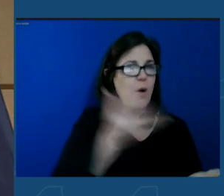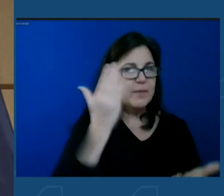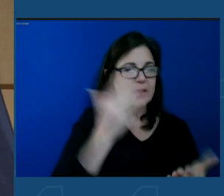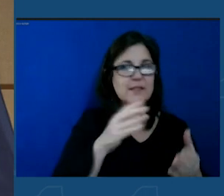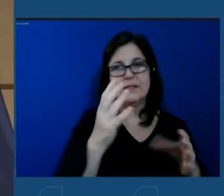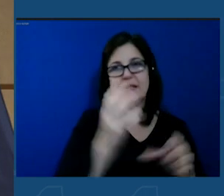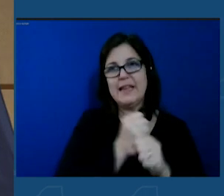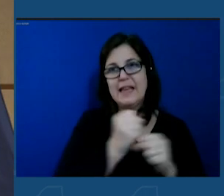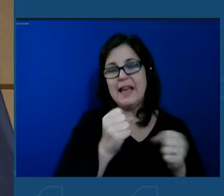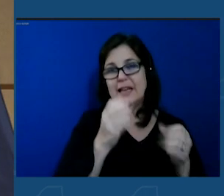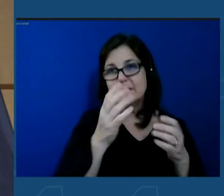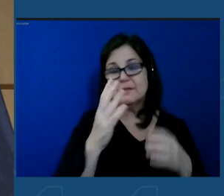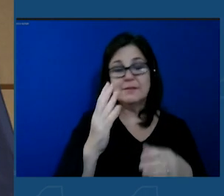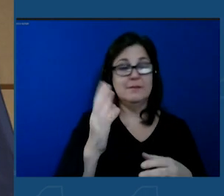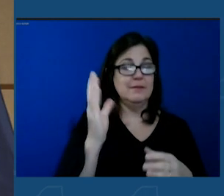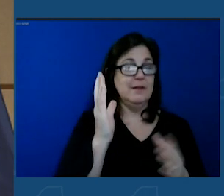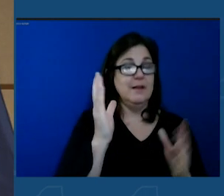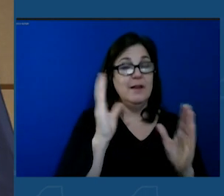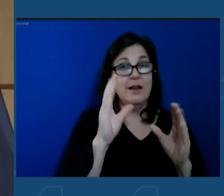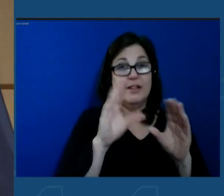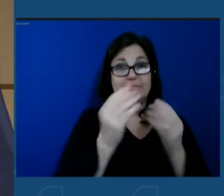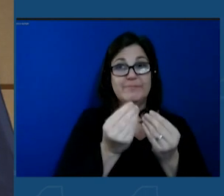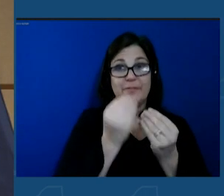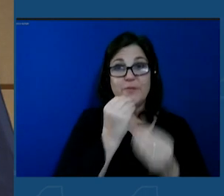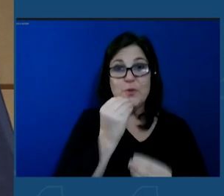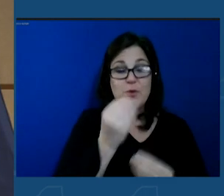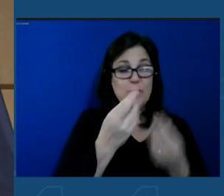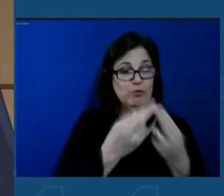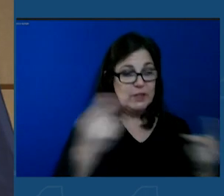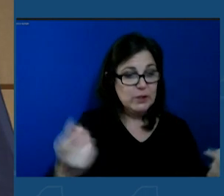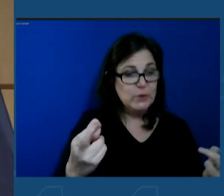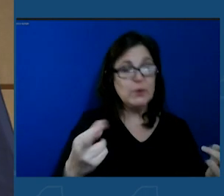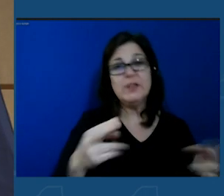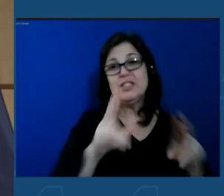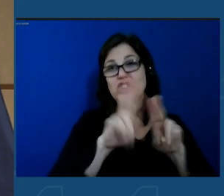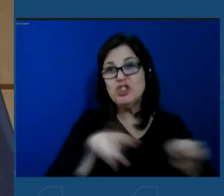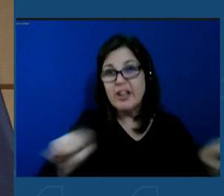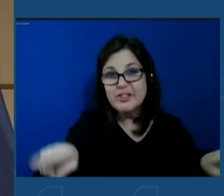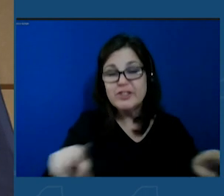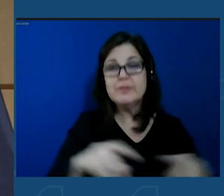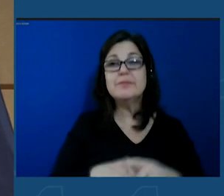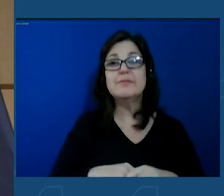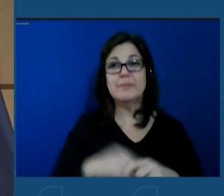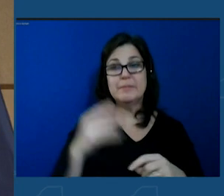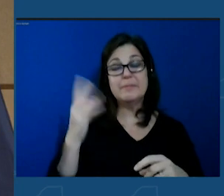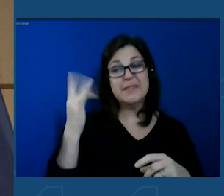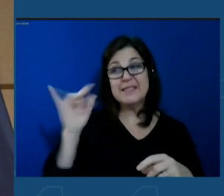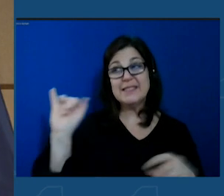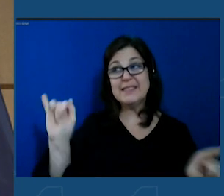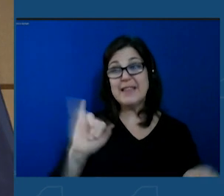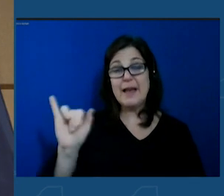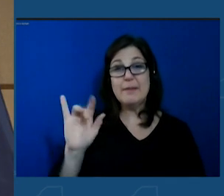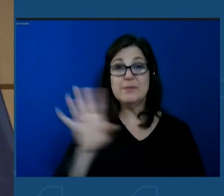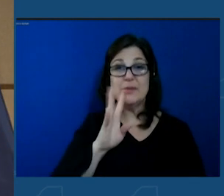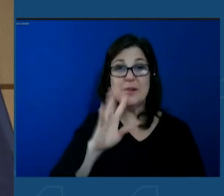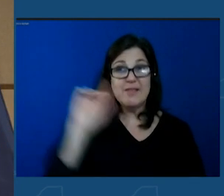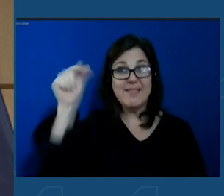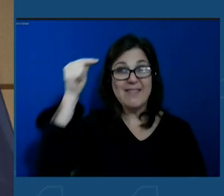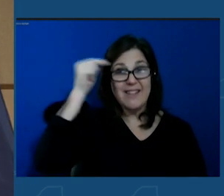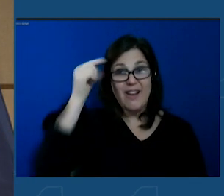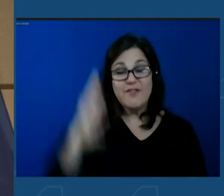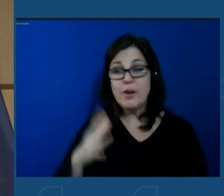like this should be implemented because, like Governor Hochul said, there are people who need better